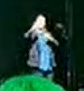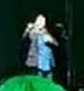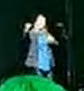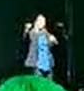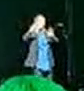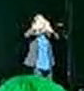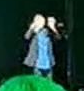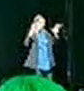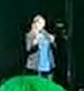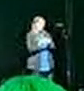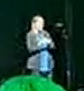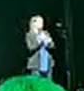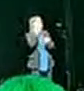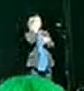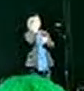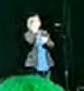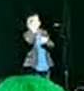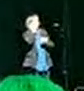the Black Arts sector in